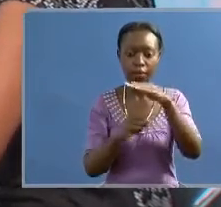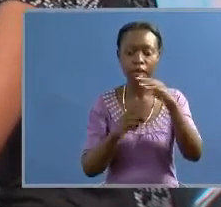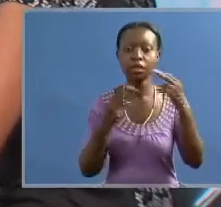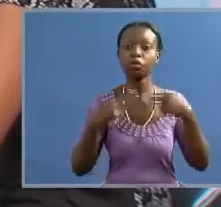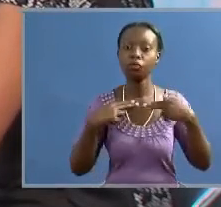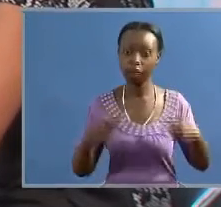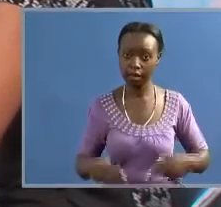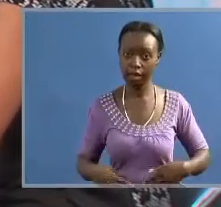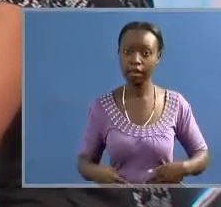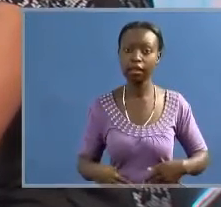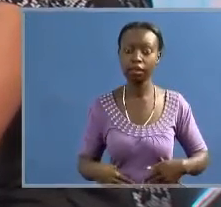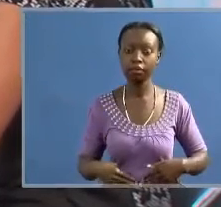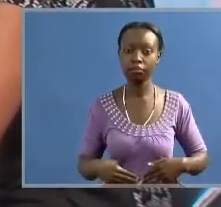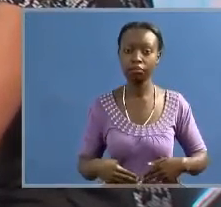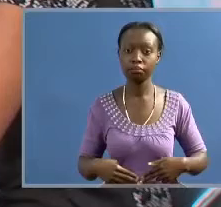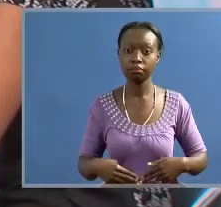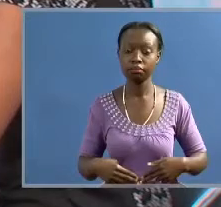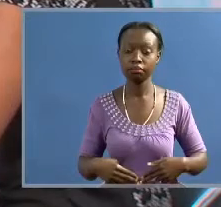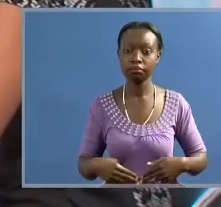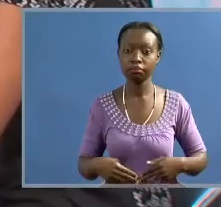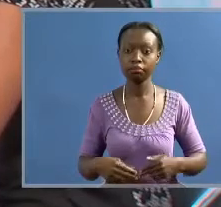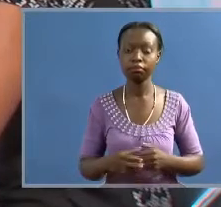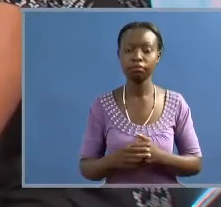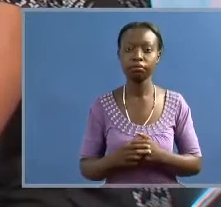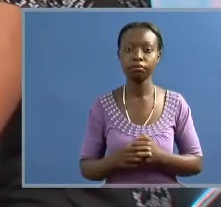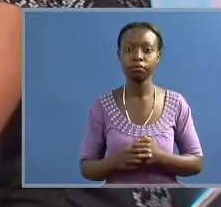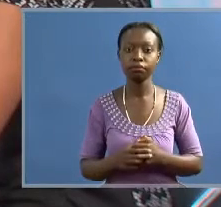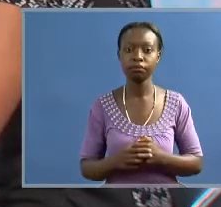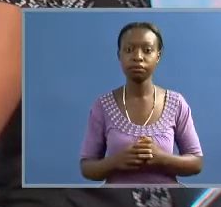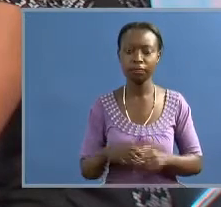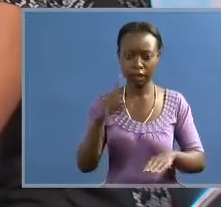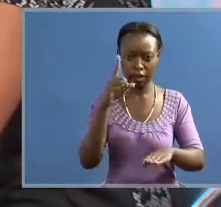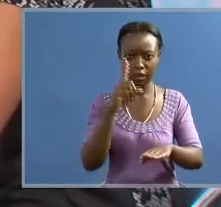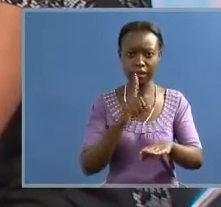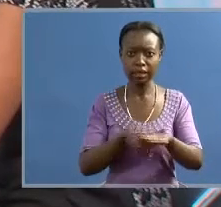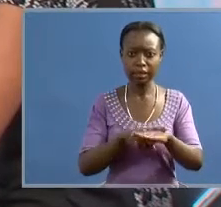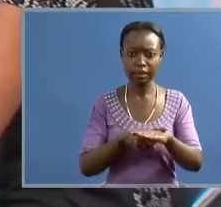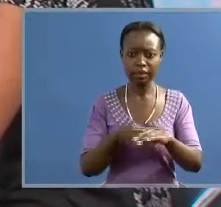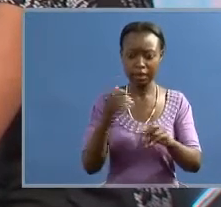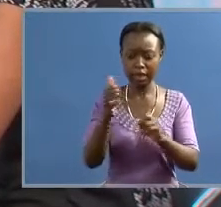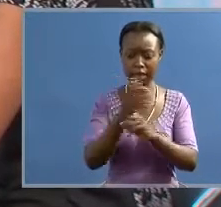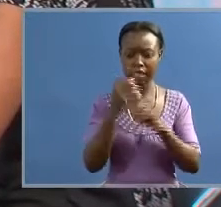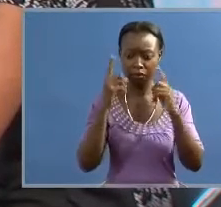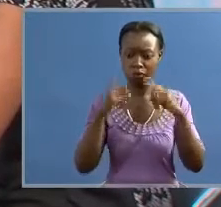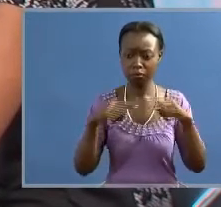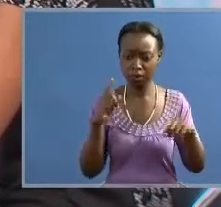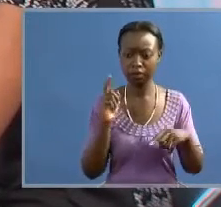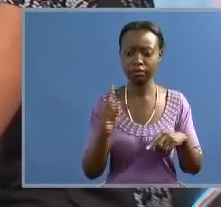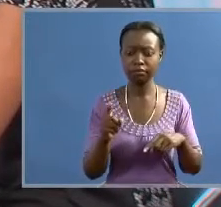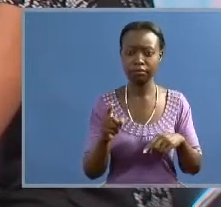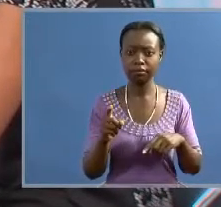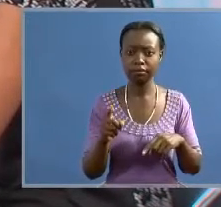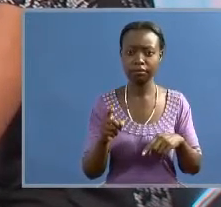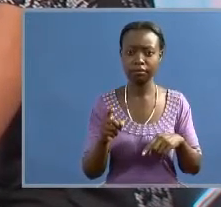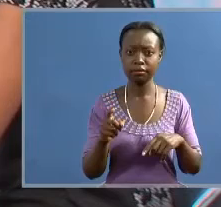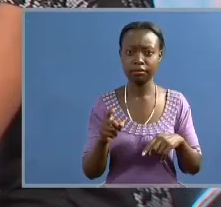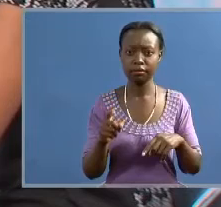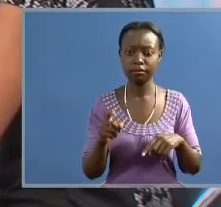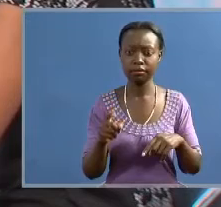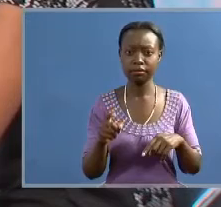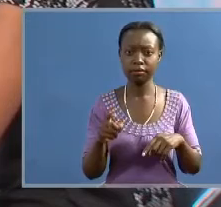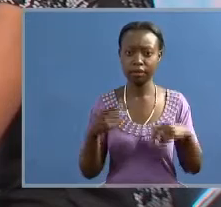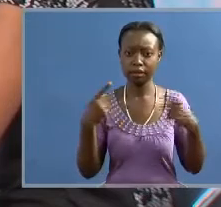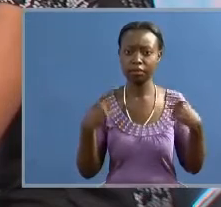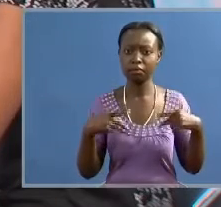Health Health Organization. World right? Health Organization. Yes. So when you get that information, the sensitization of the public